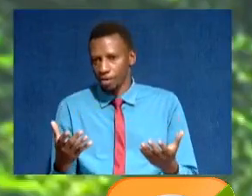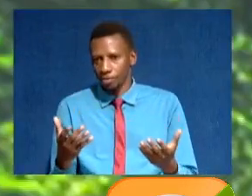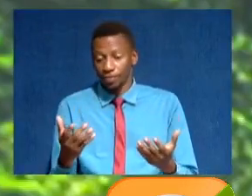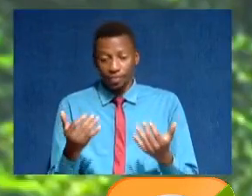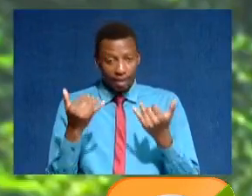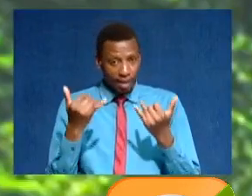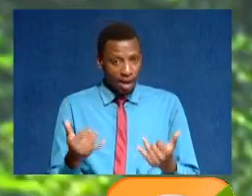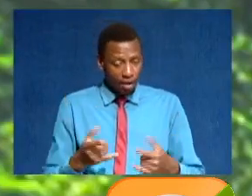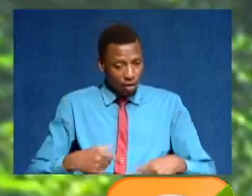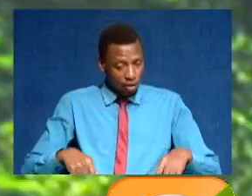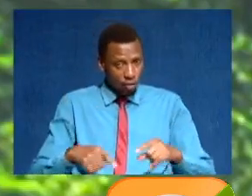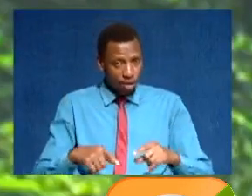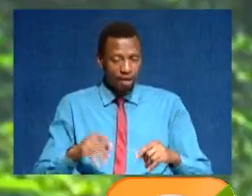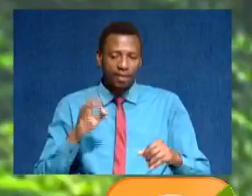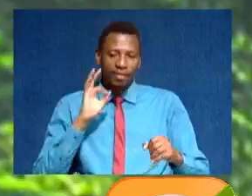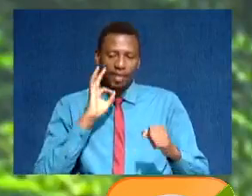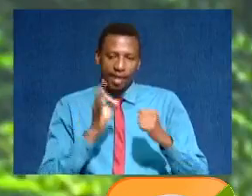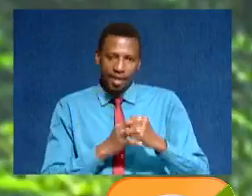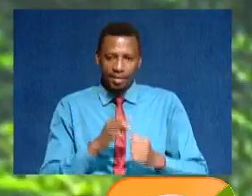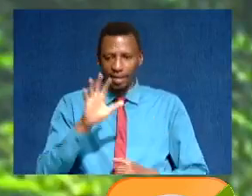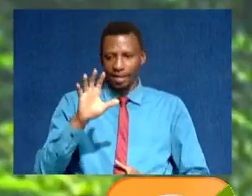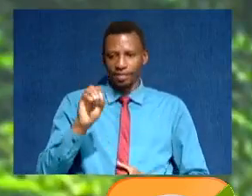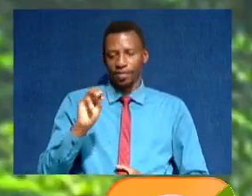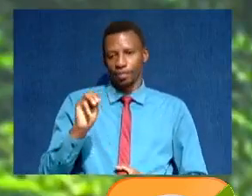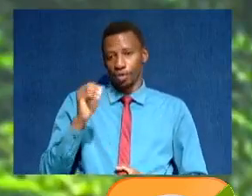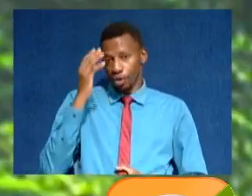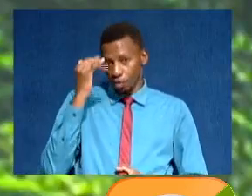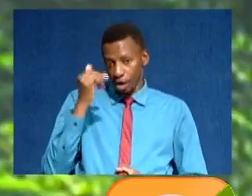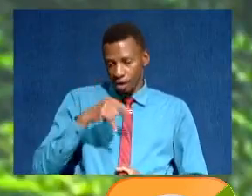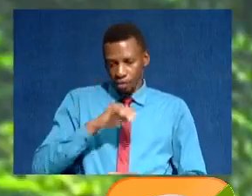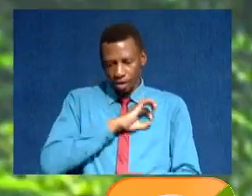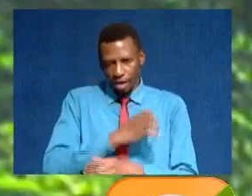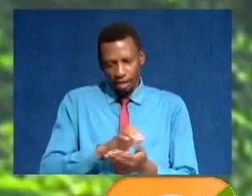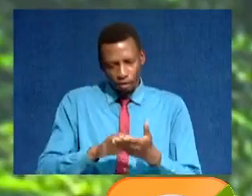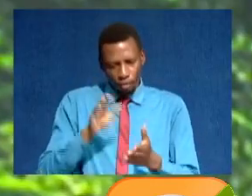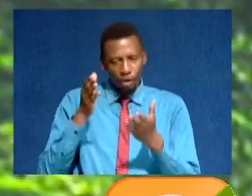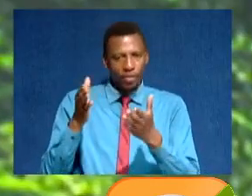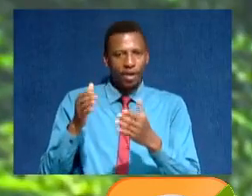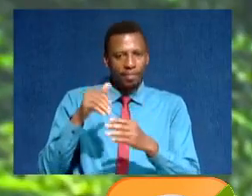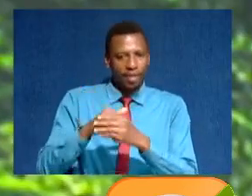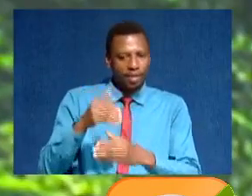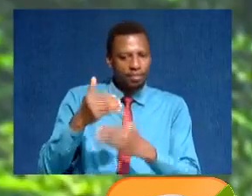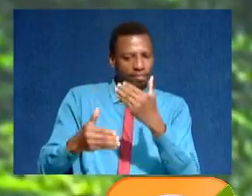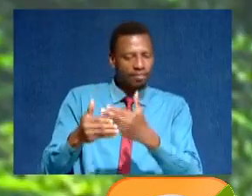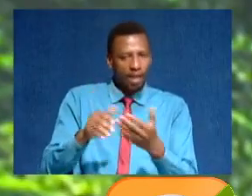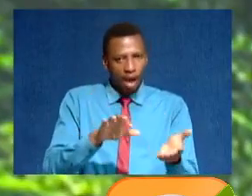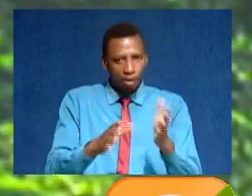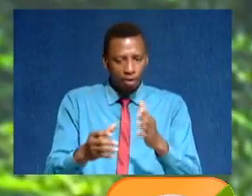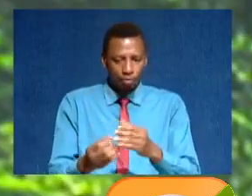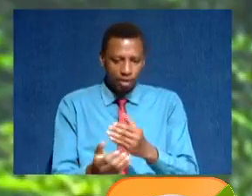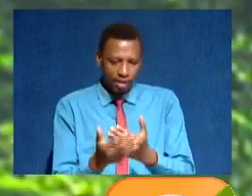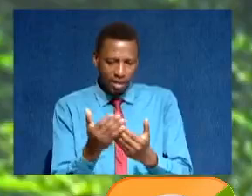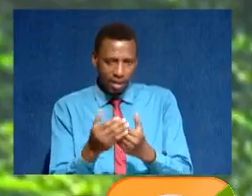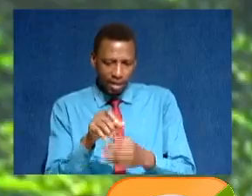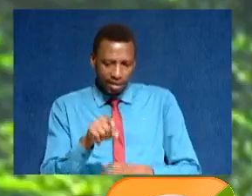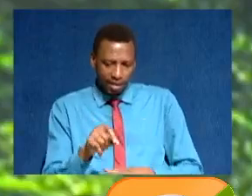at 850 million, but it's because we are putting more effort now on the infrastructure to raise seedlings and also to